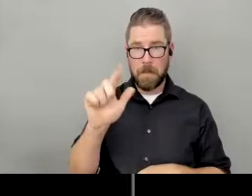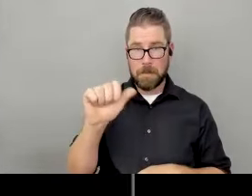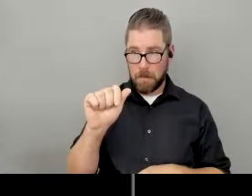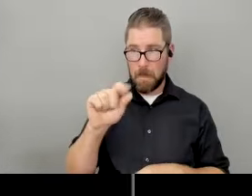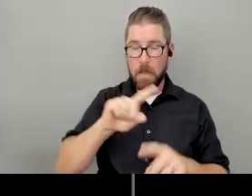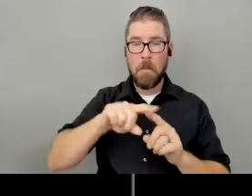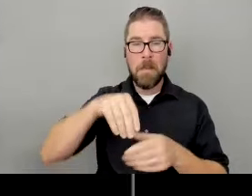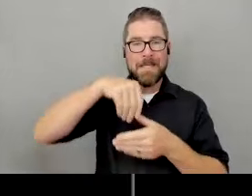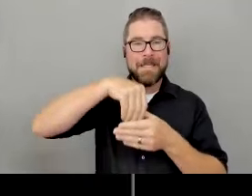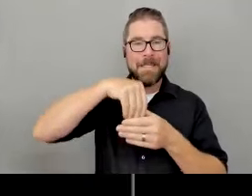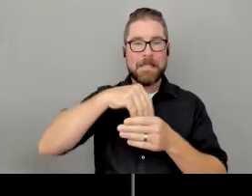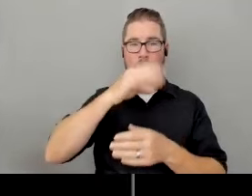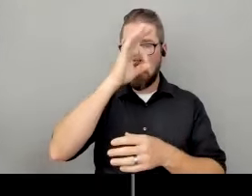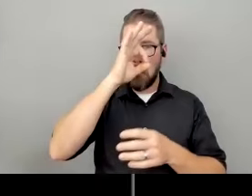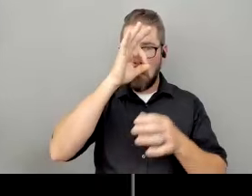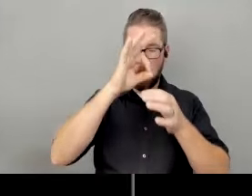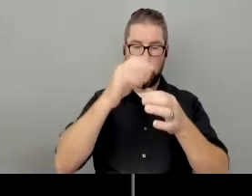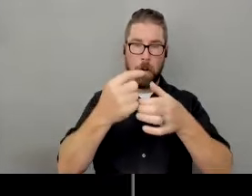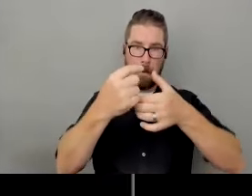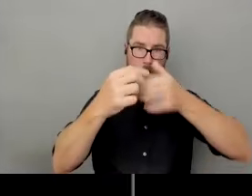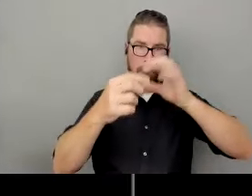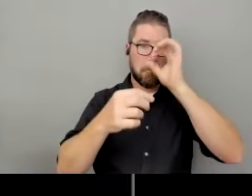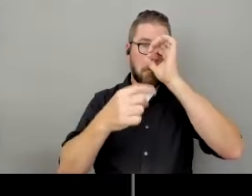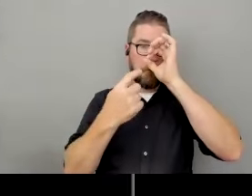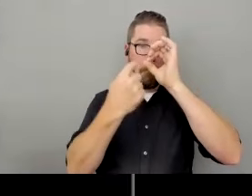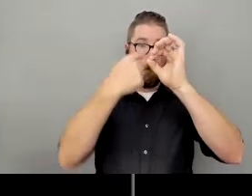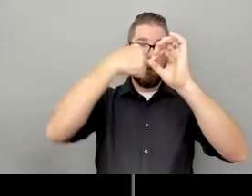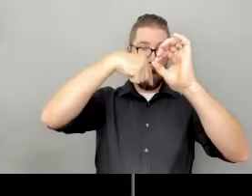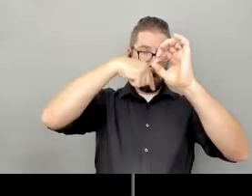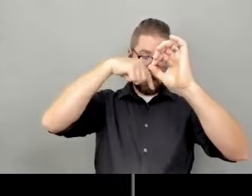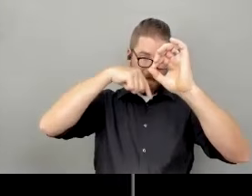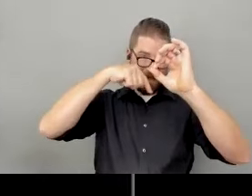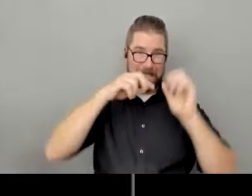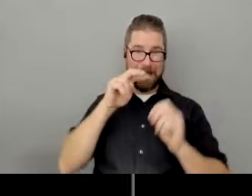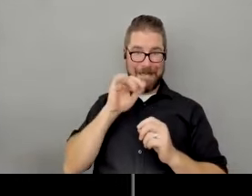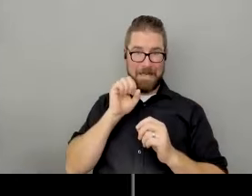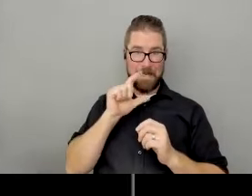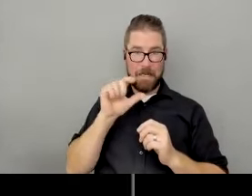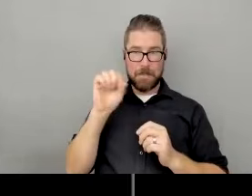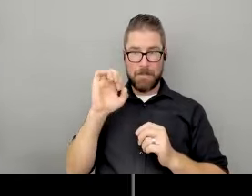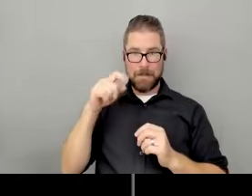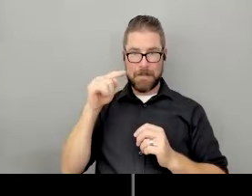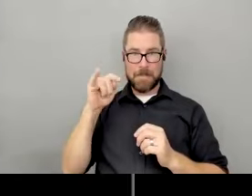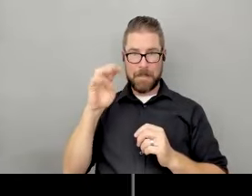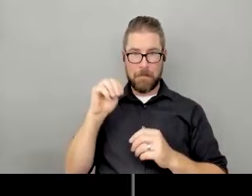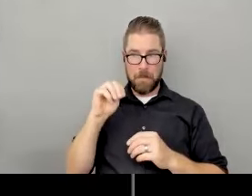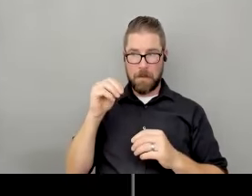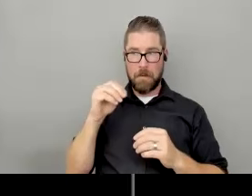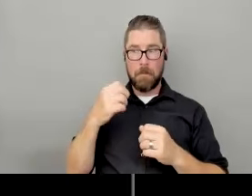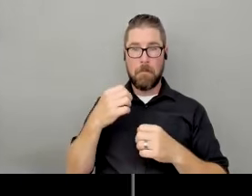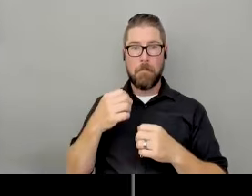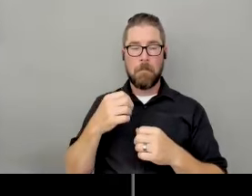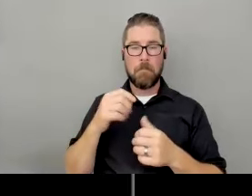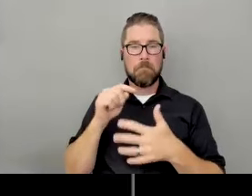with the nasal septum. Nasal septum is made of the vomer, and on the superior portion is